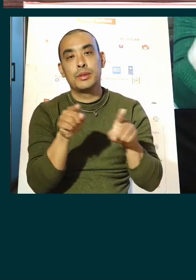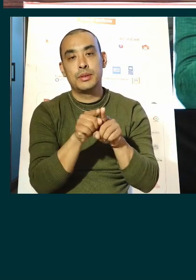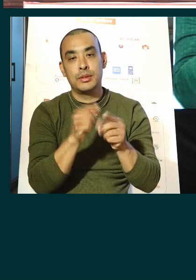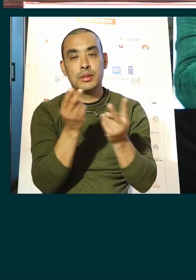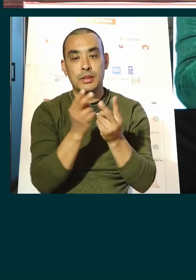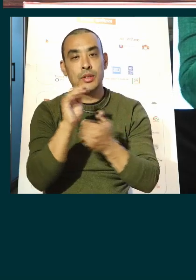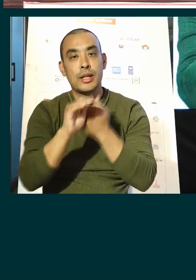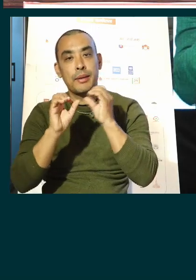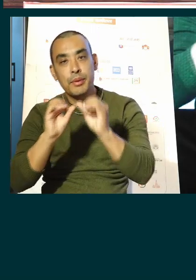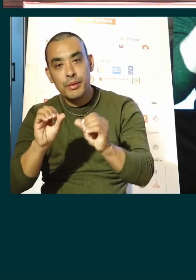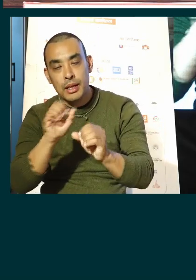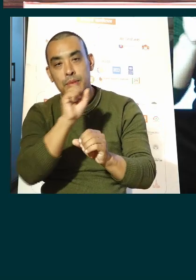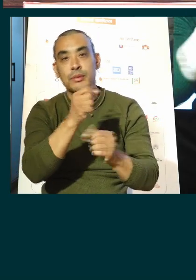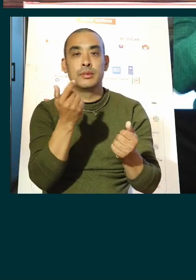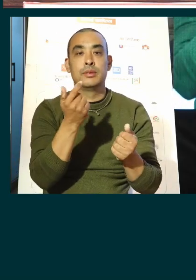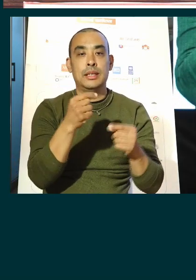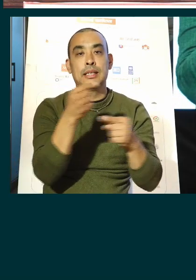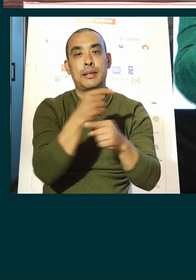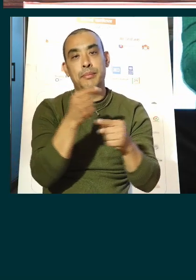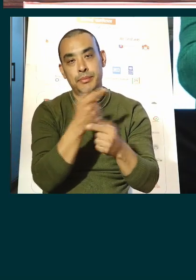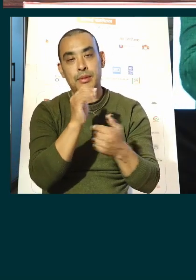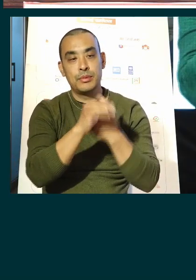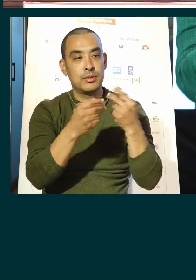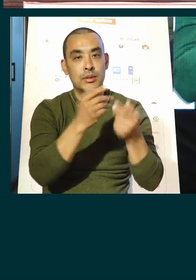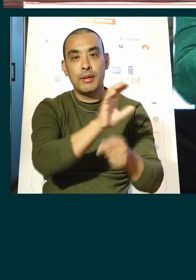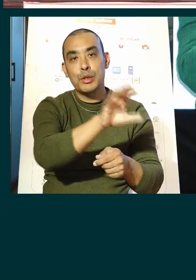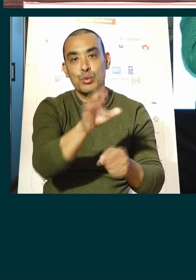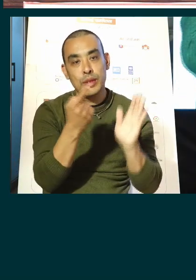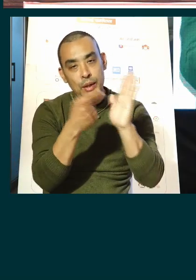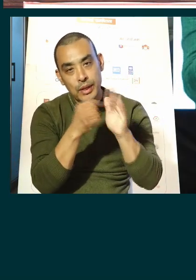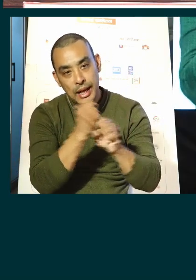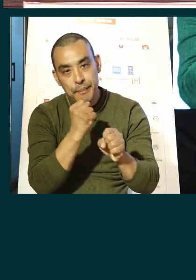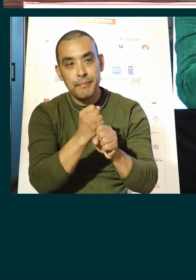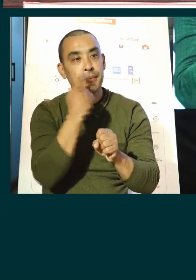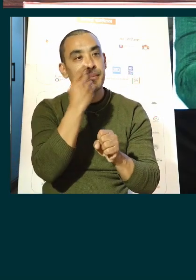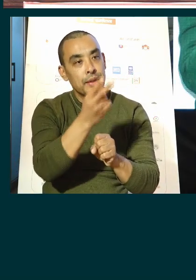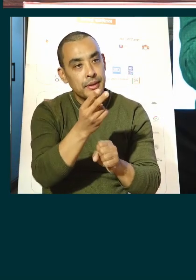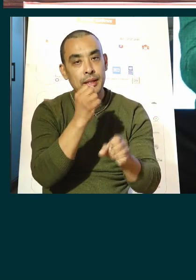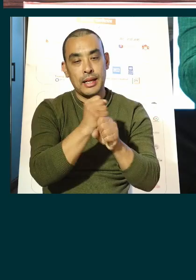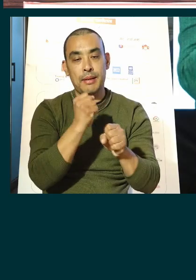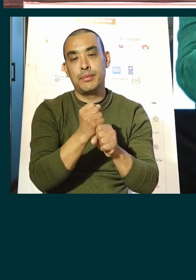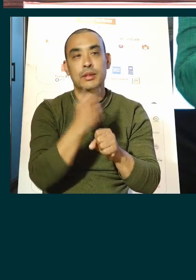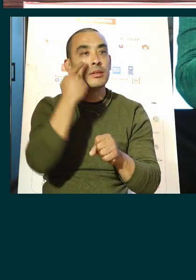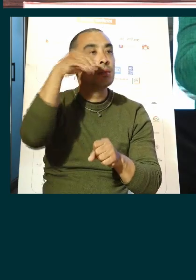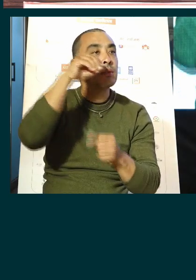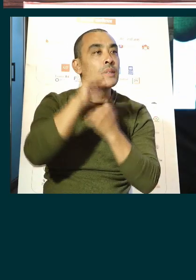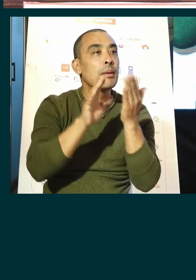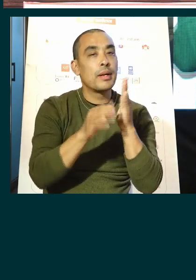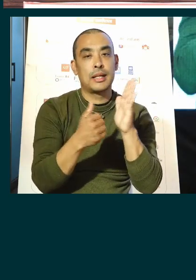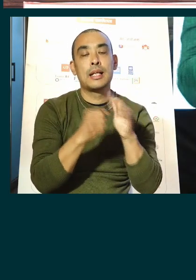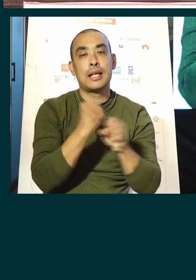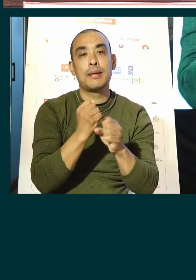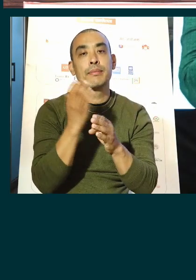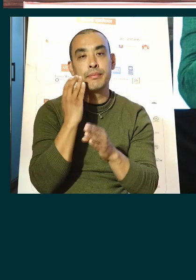methods of visual anthropology, like, for example, the third objective that I told you, the participatory research is part of visual anthropology, just to